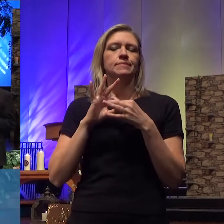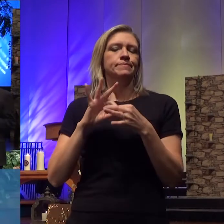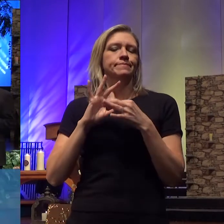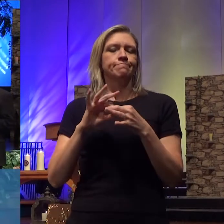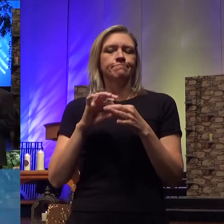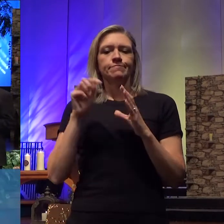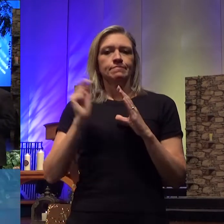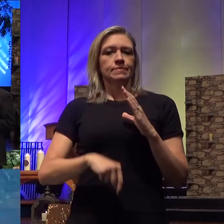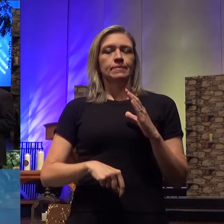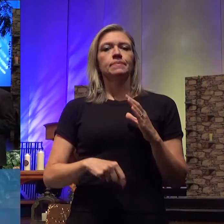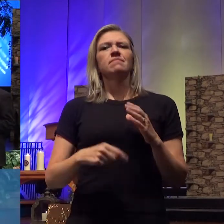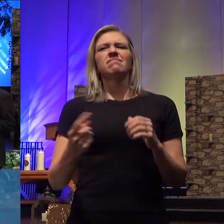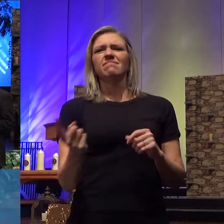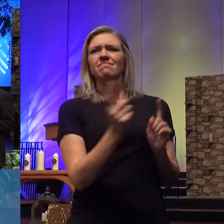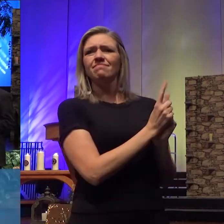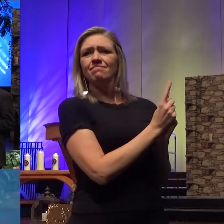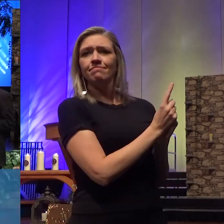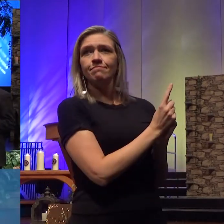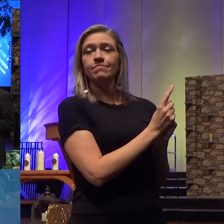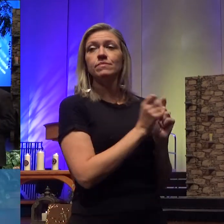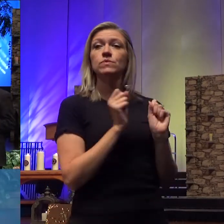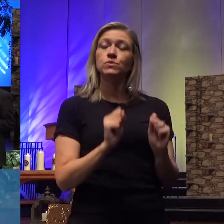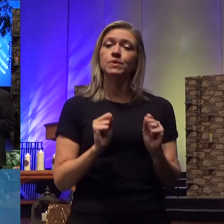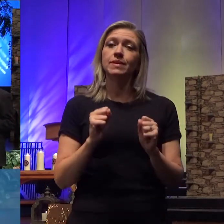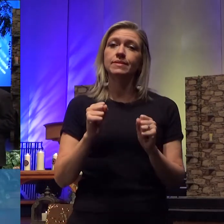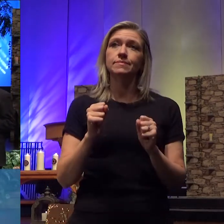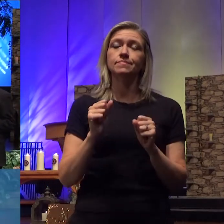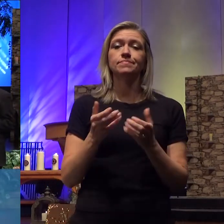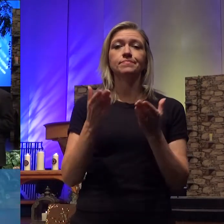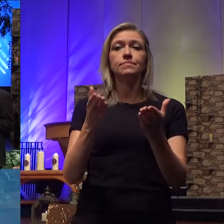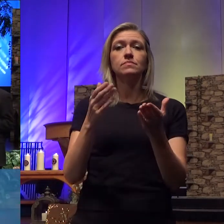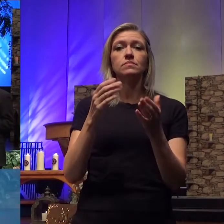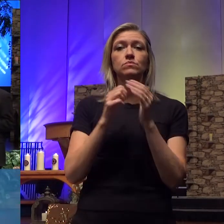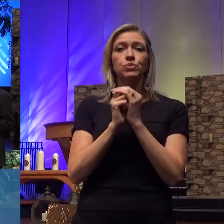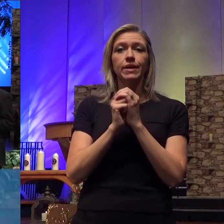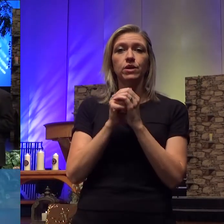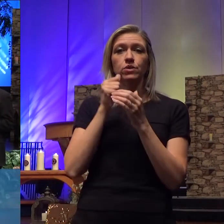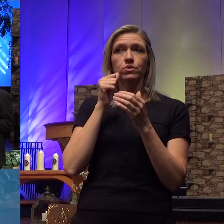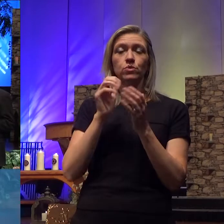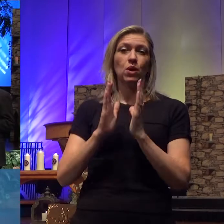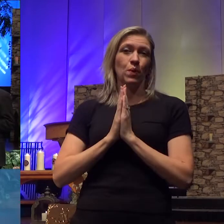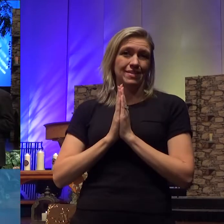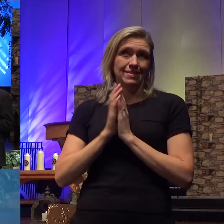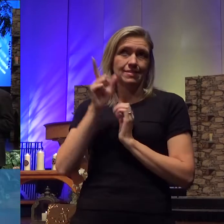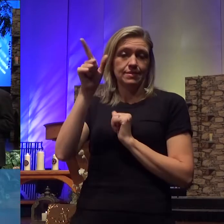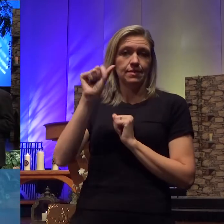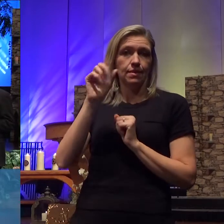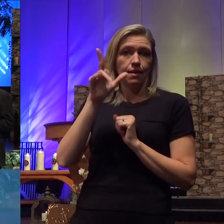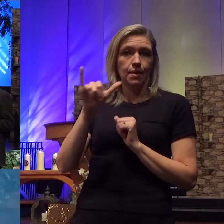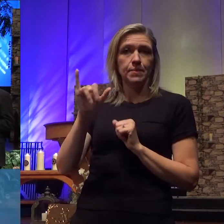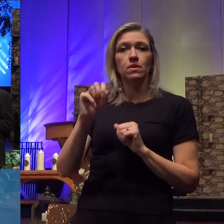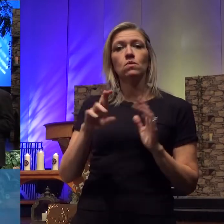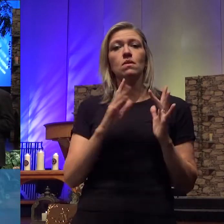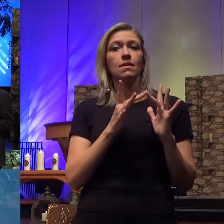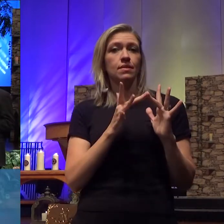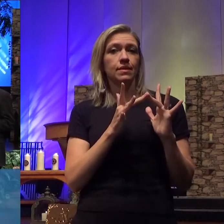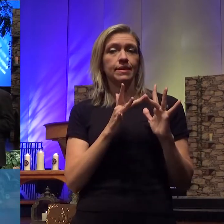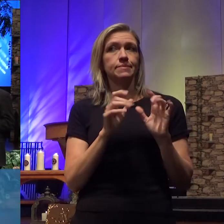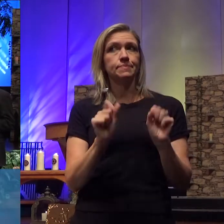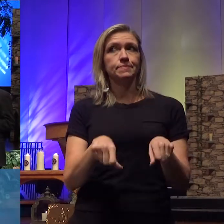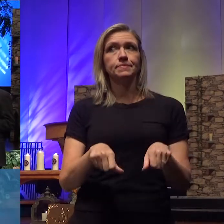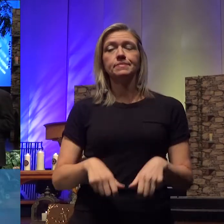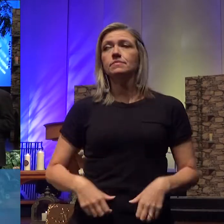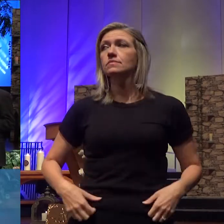deep, please come up and pray with them. You can also have a prayer request and submit it out in the lobby or